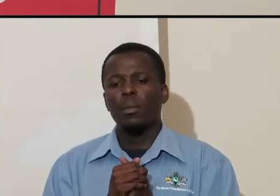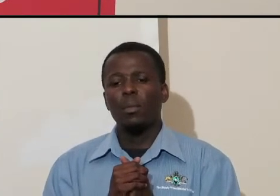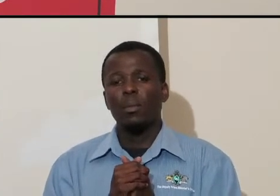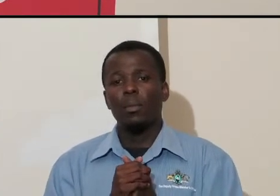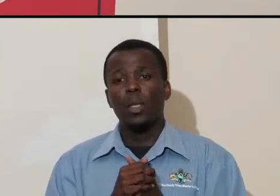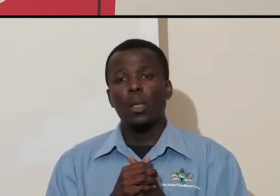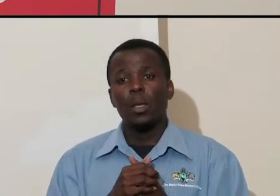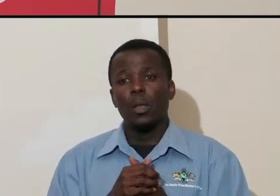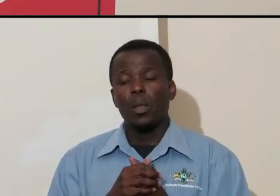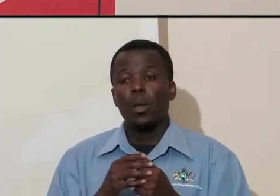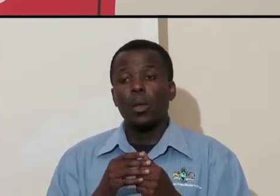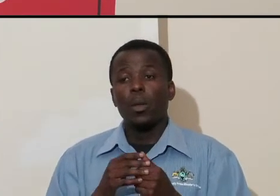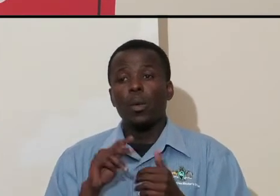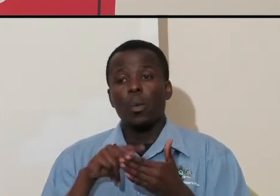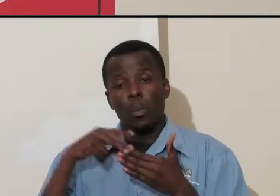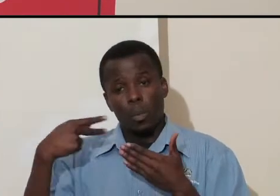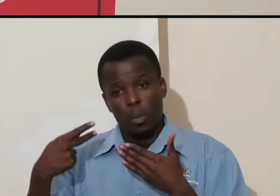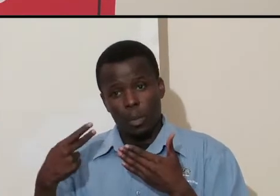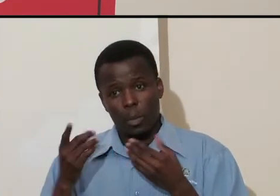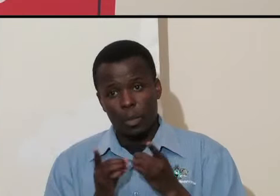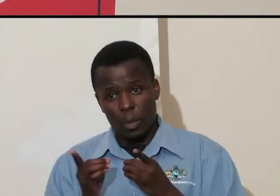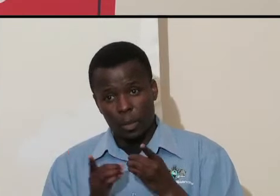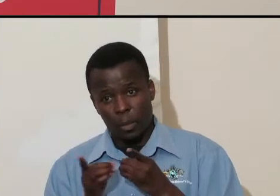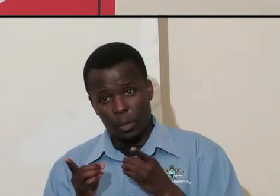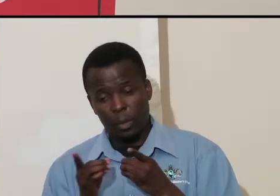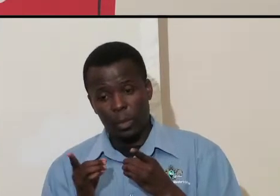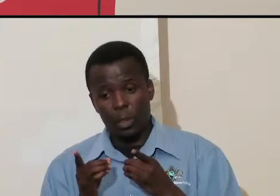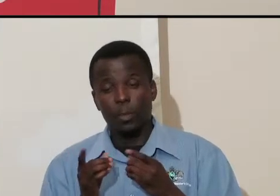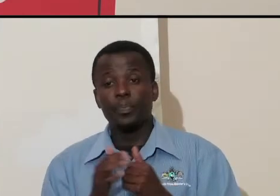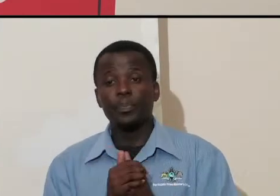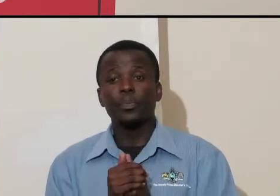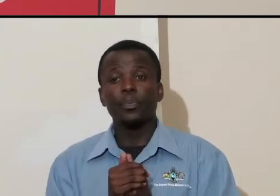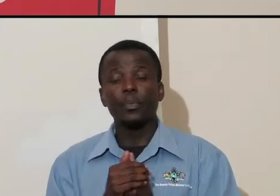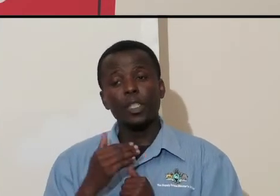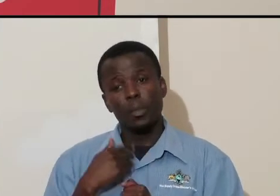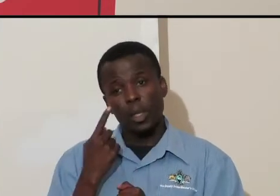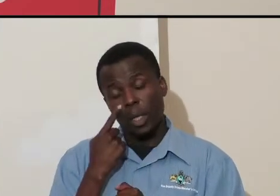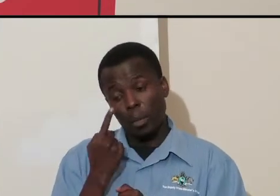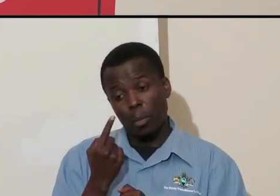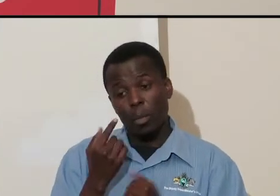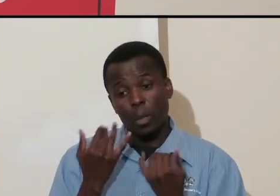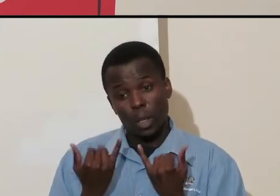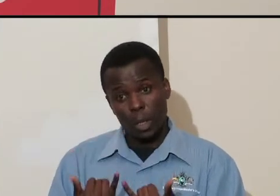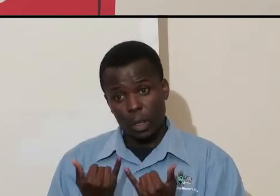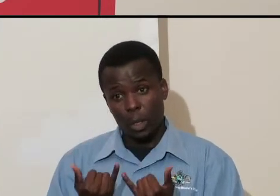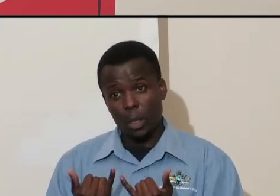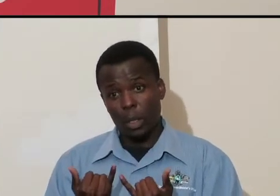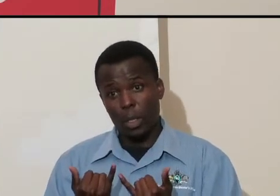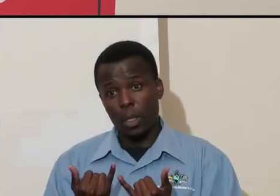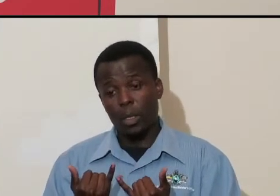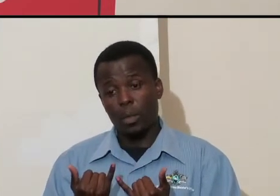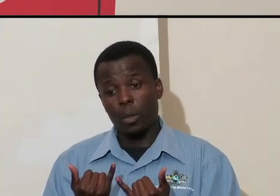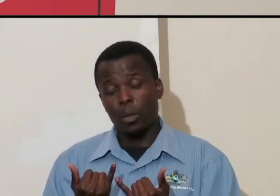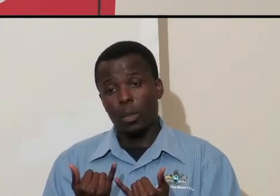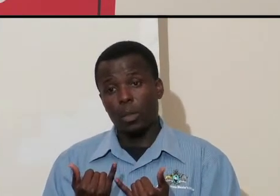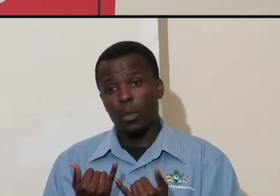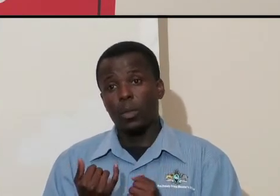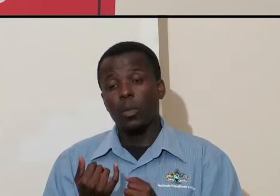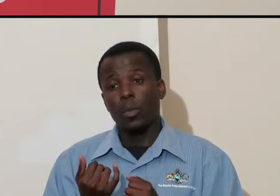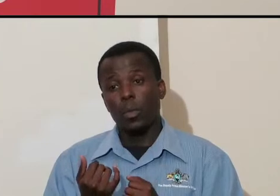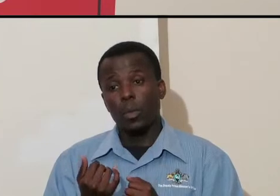Program Director, it has become prudent at this point to send